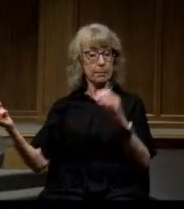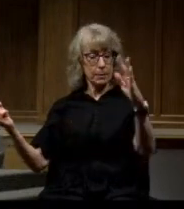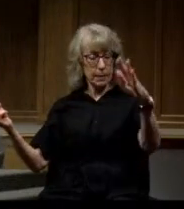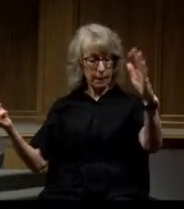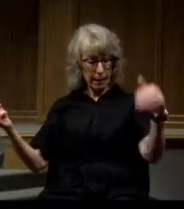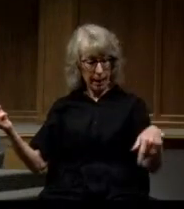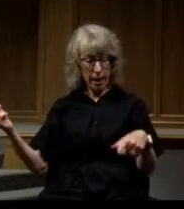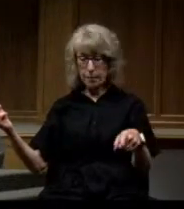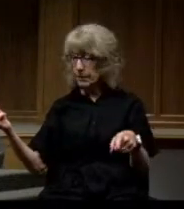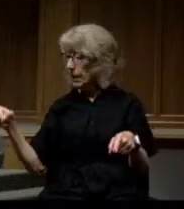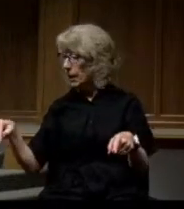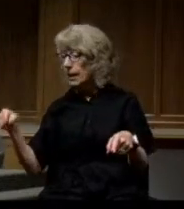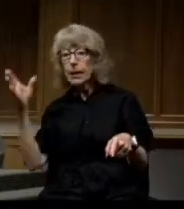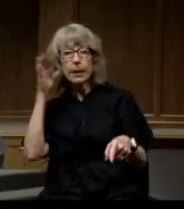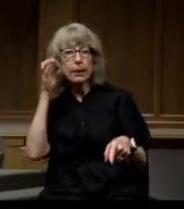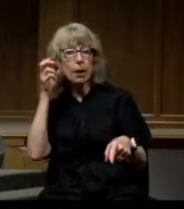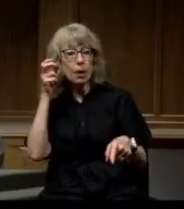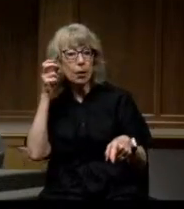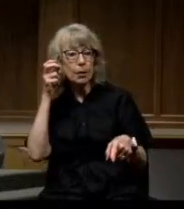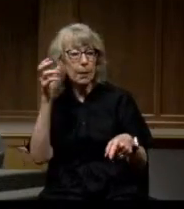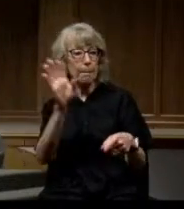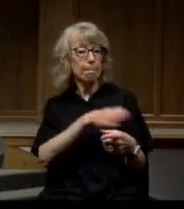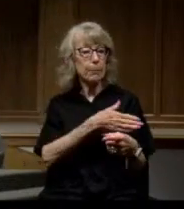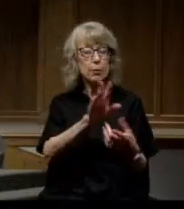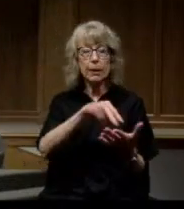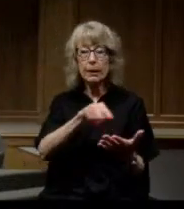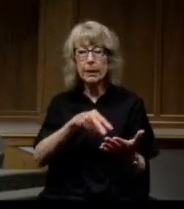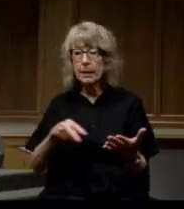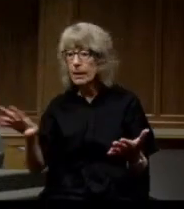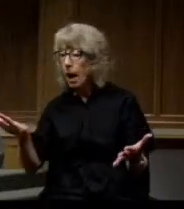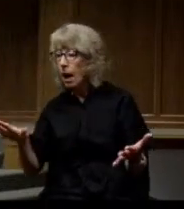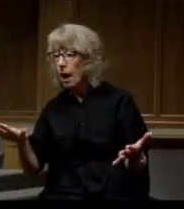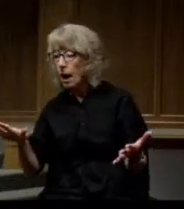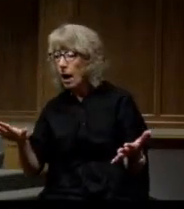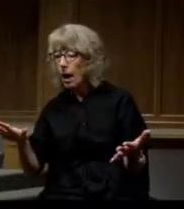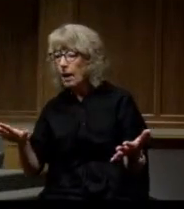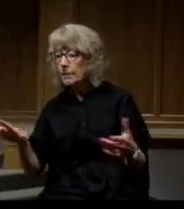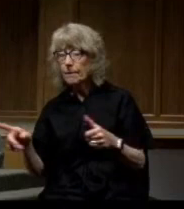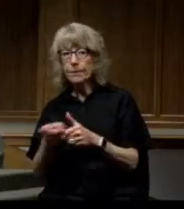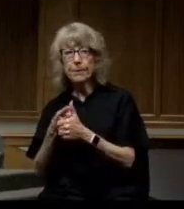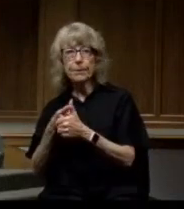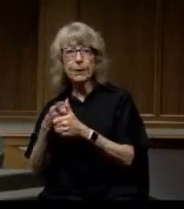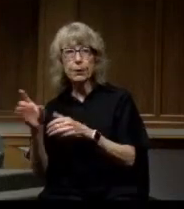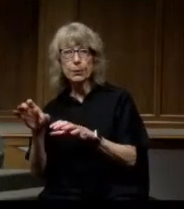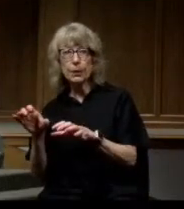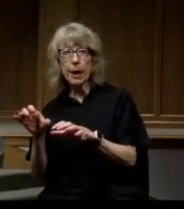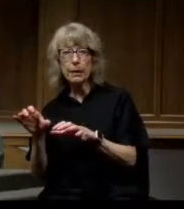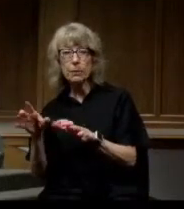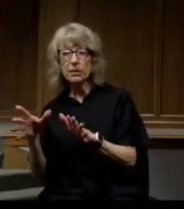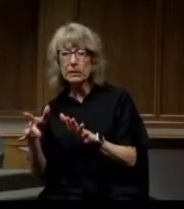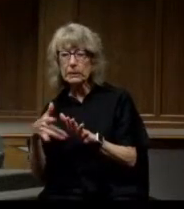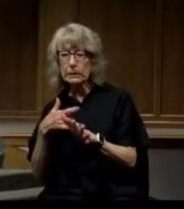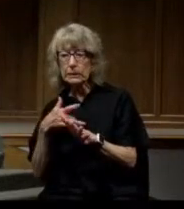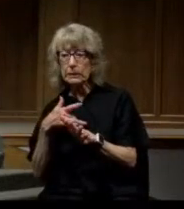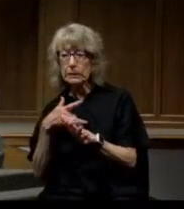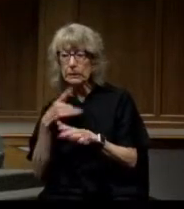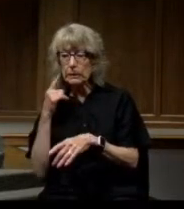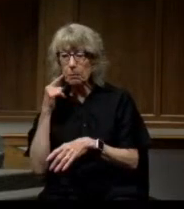and dancing. His first reaction was that familiar feeling of bitterness. Why does my brother, who does everything wrong, get a